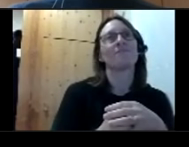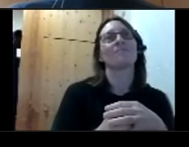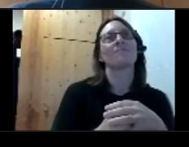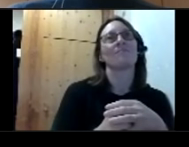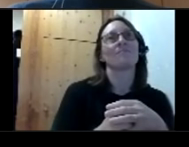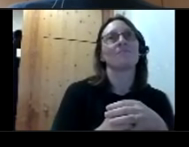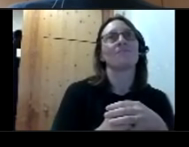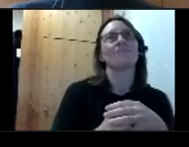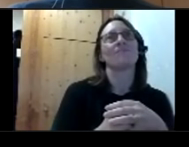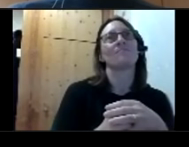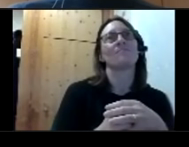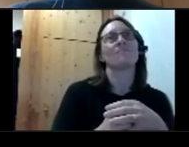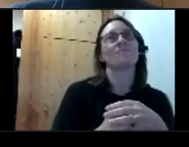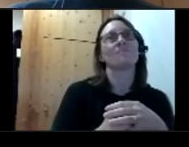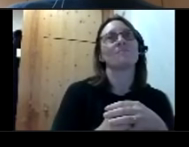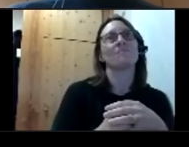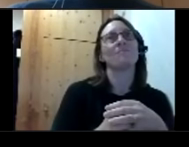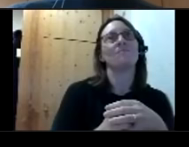this would signal